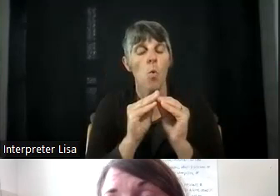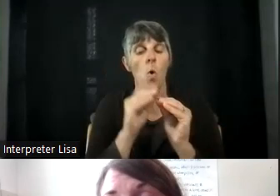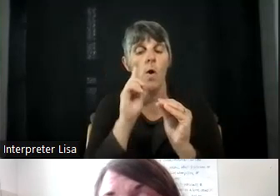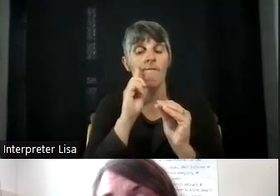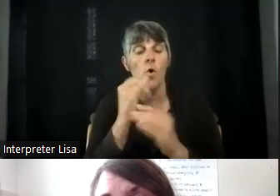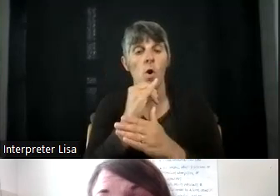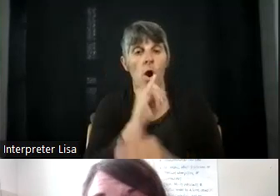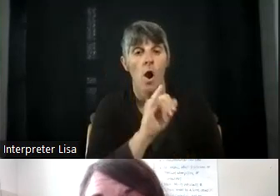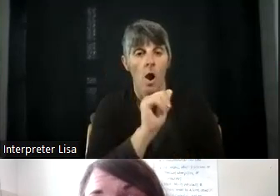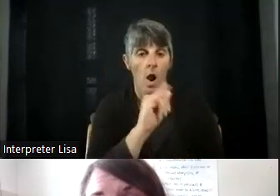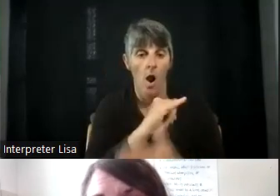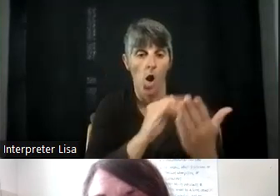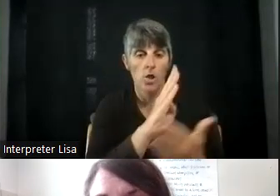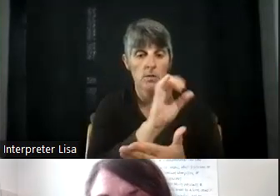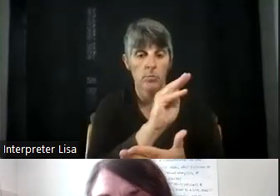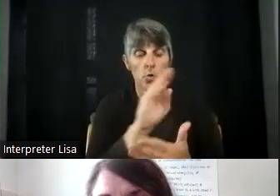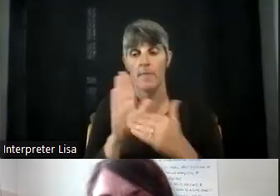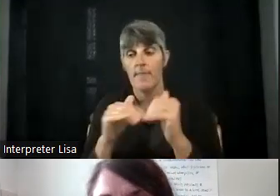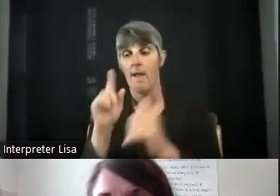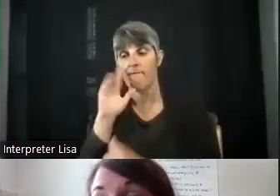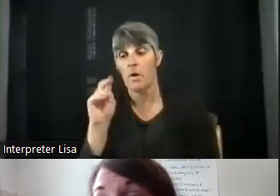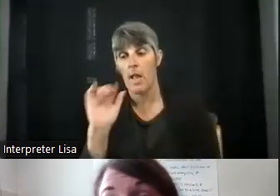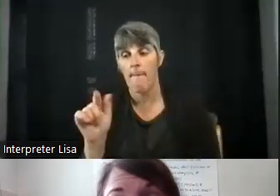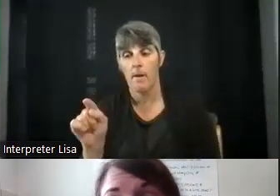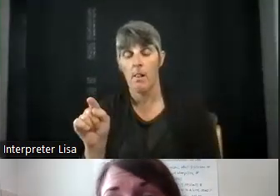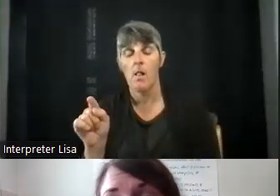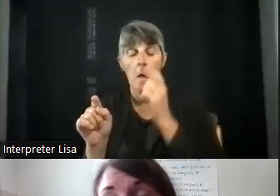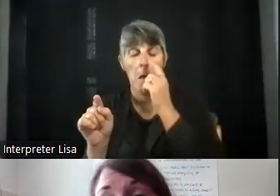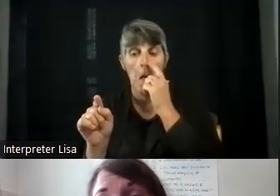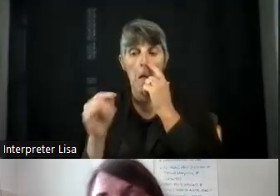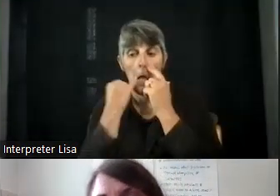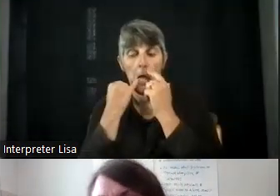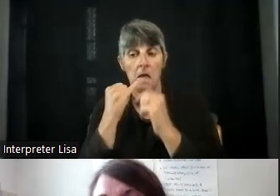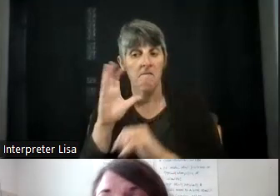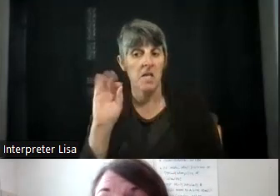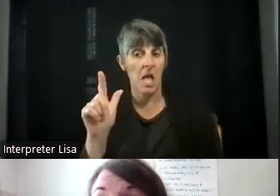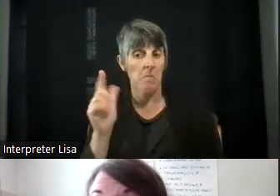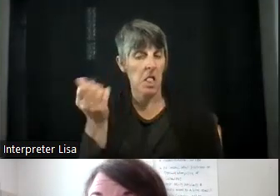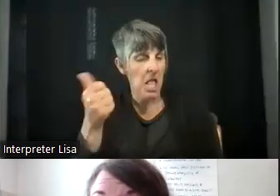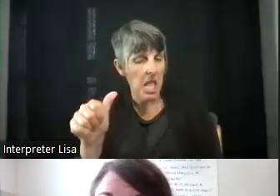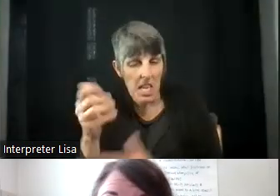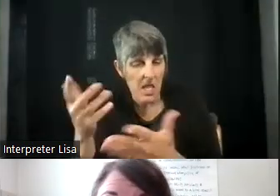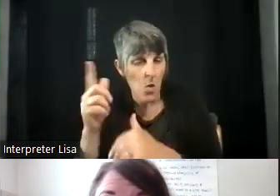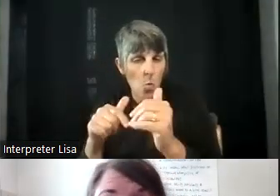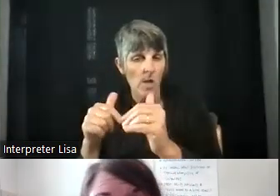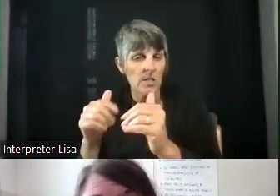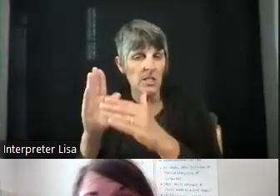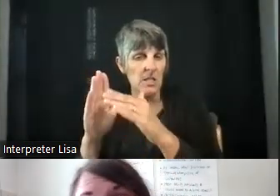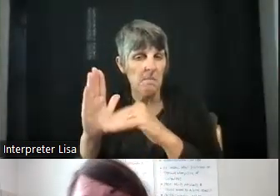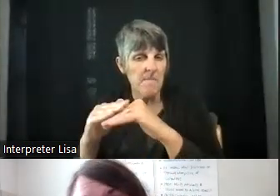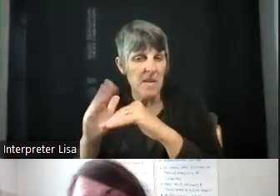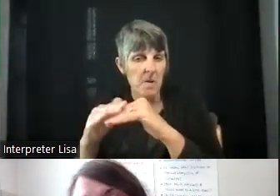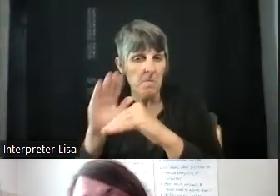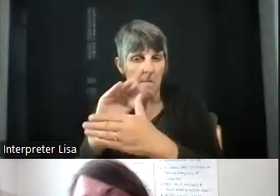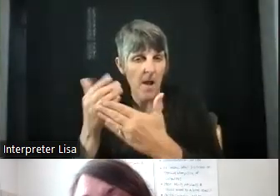Arts Bloom than for capital, if we did a capital at all, what's kind of the minimum amount we would want for